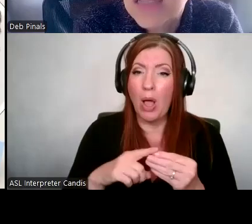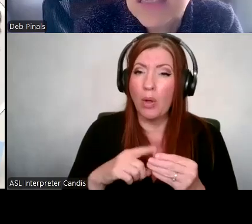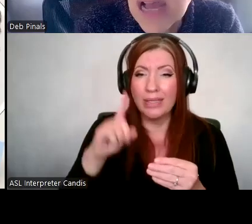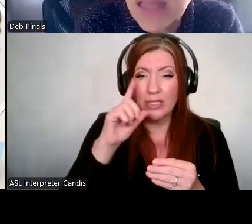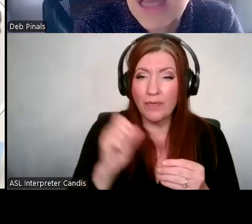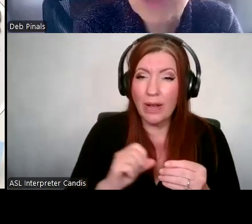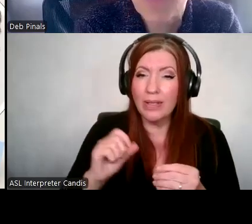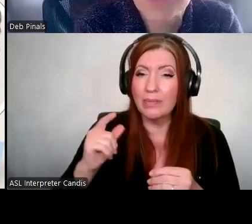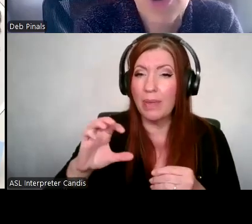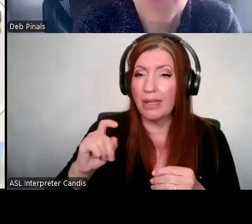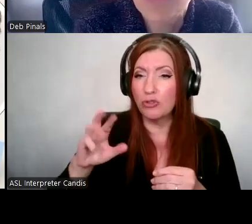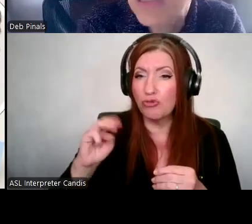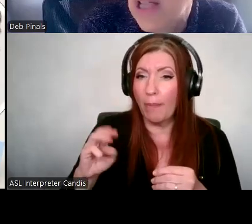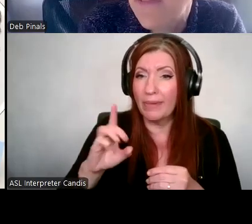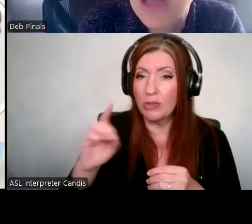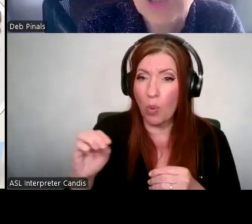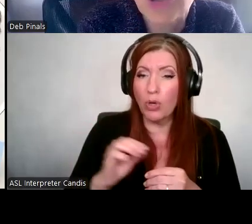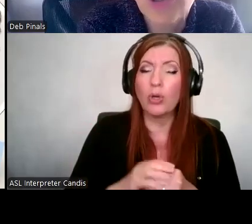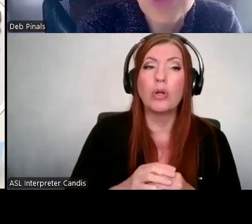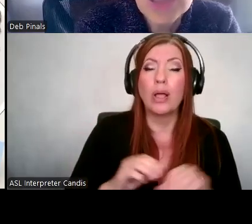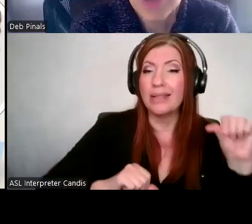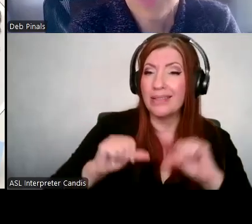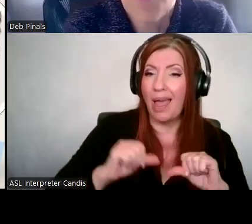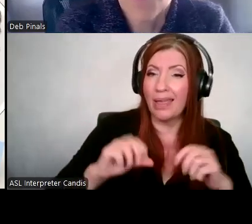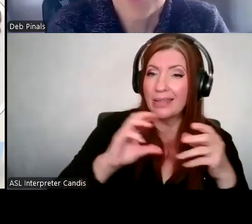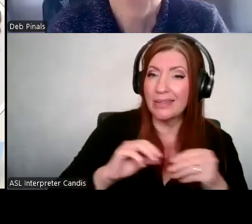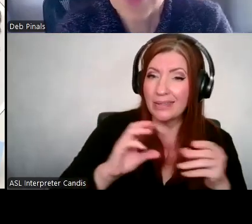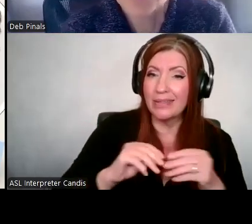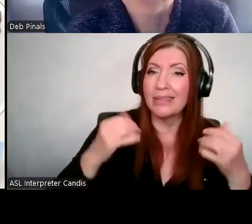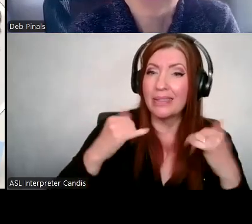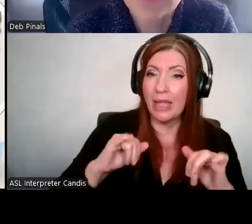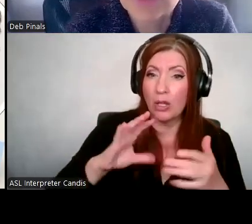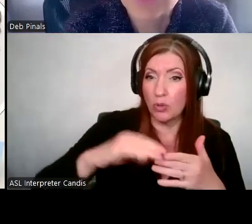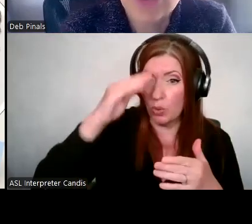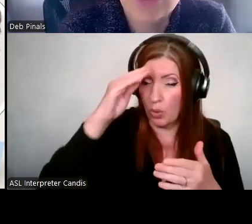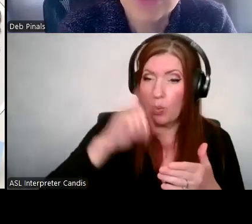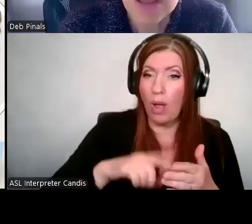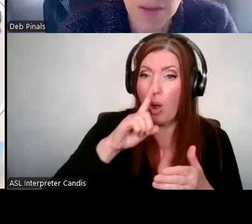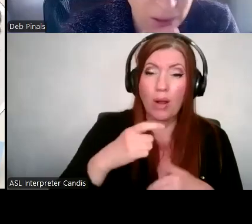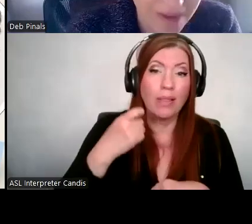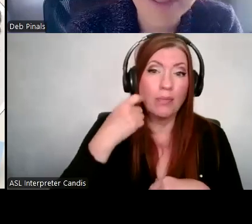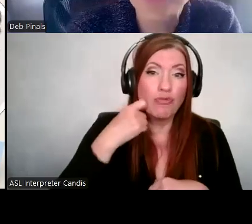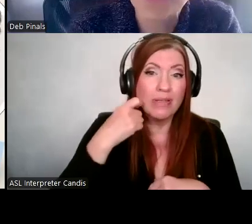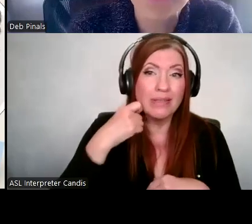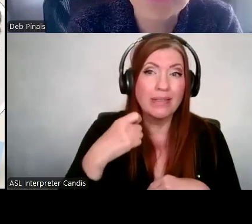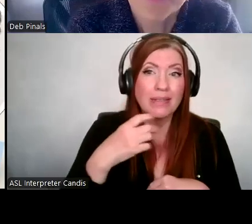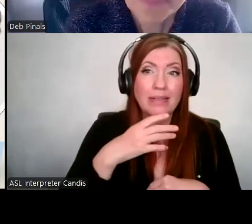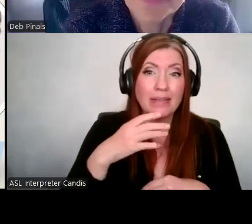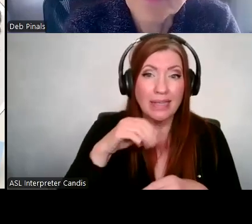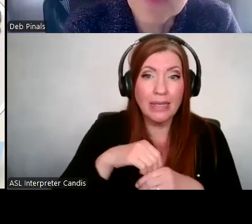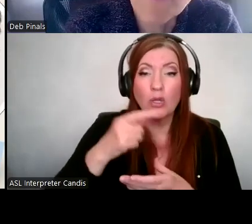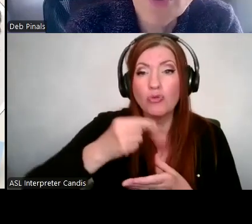the science is telling us, what we know, what we still have yet to learn, and what are the latest in